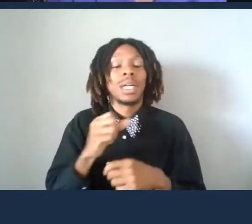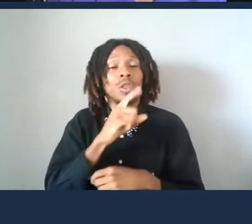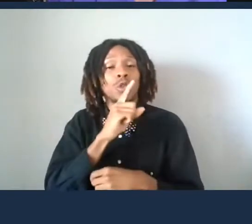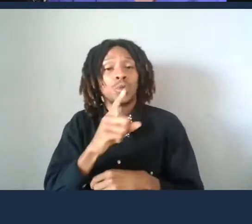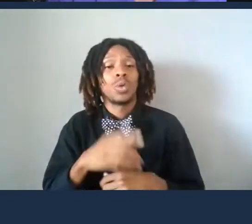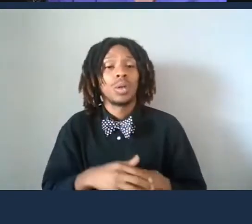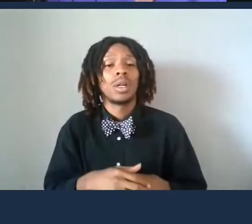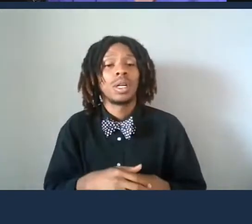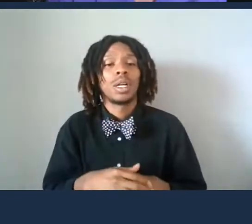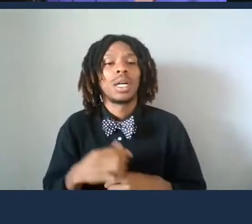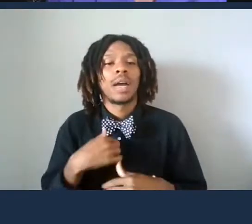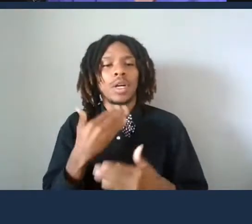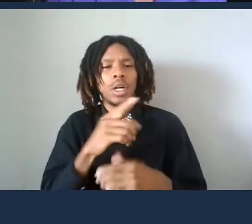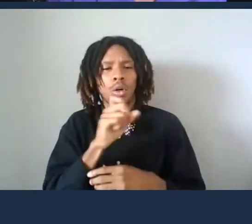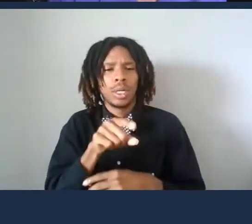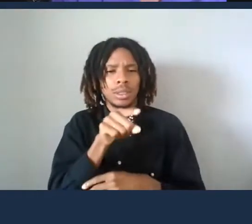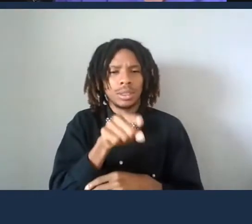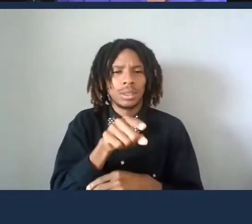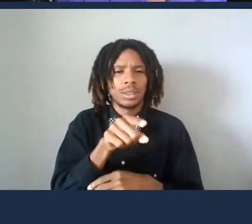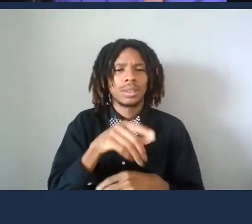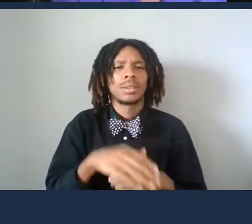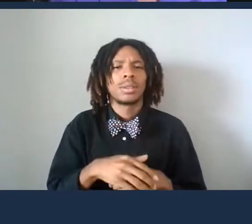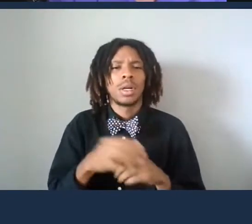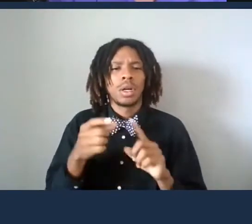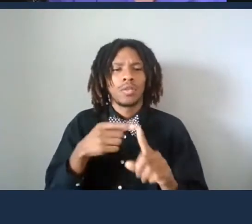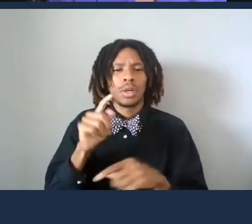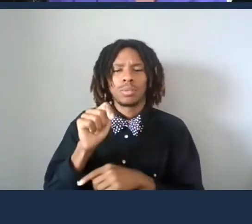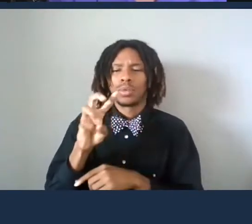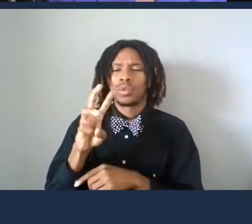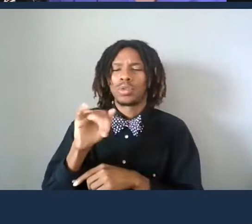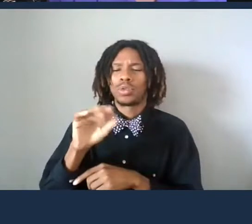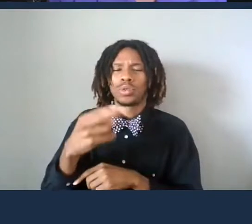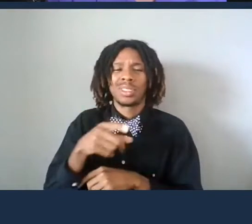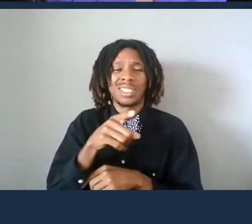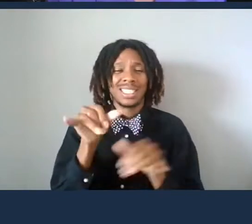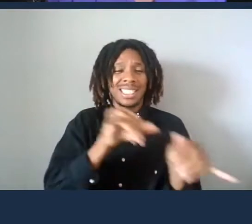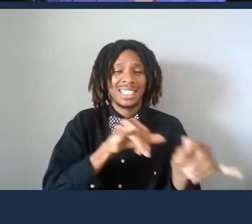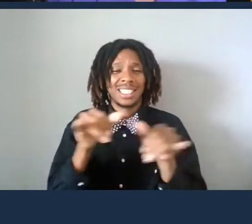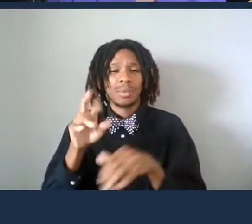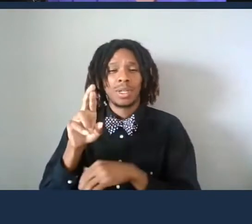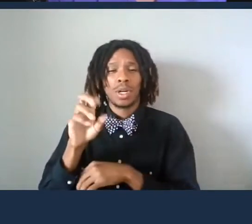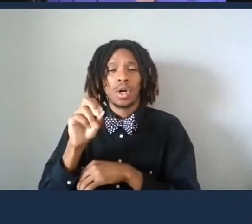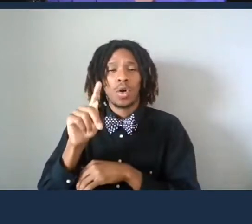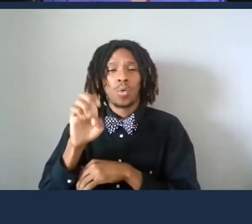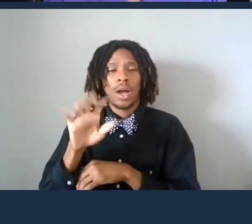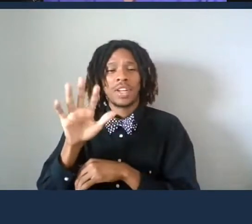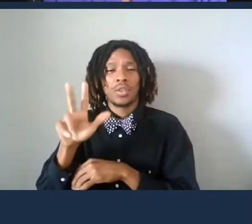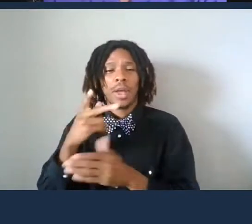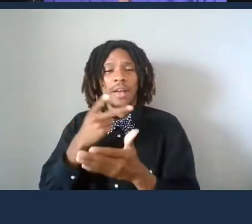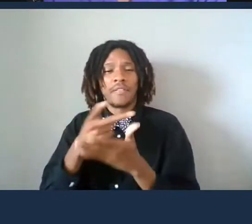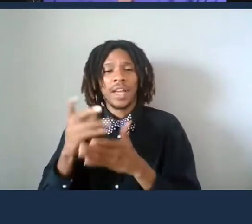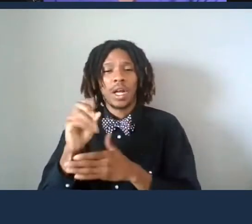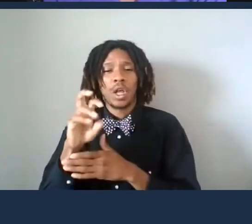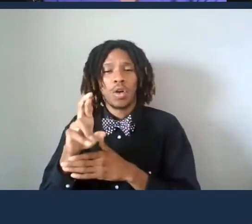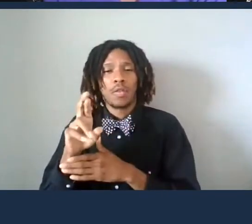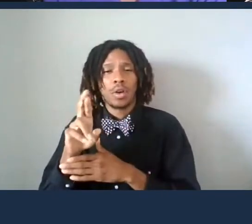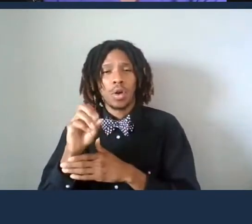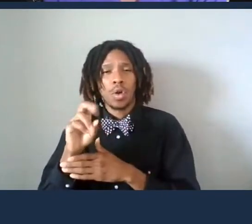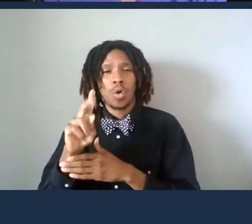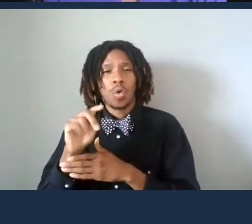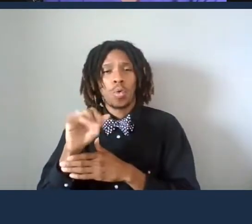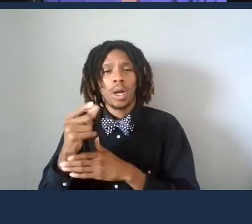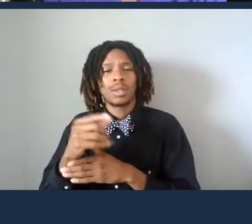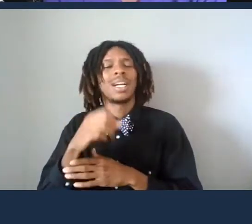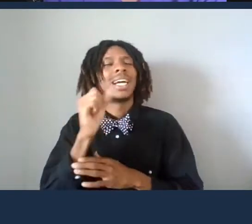We have a good question in chat here from Twitch. Is this similar to Route 53 failover routing? Yes.